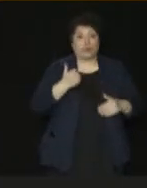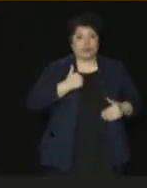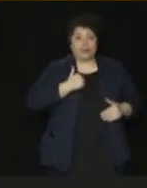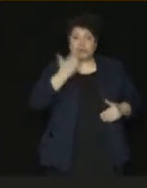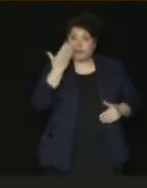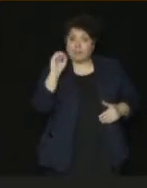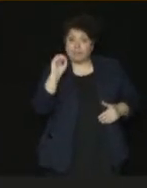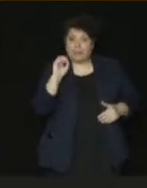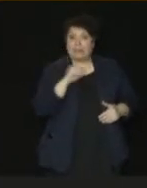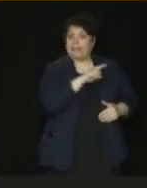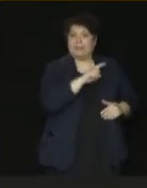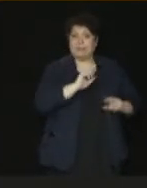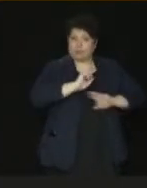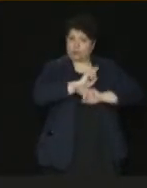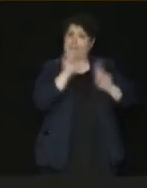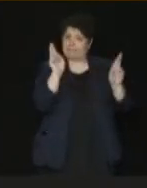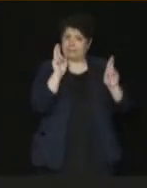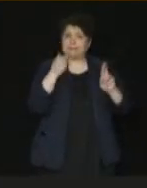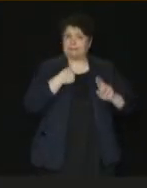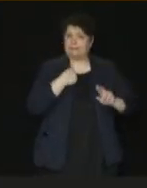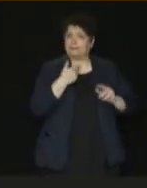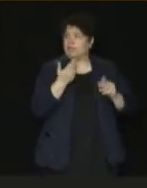were very ready to